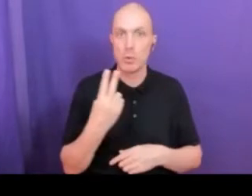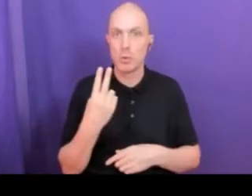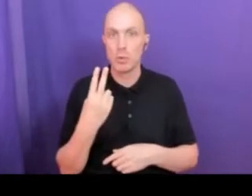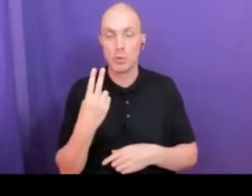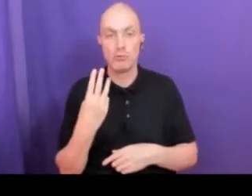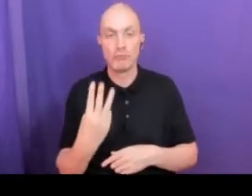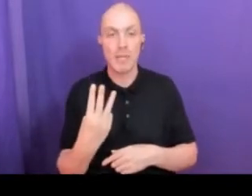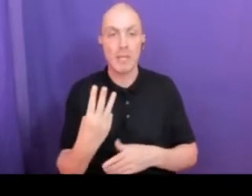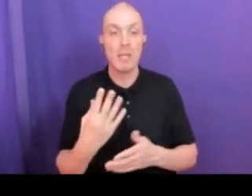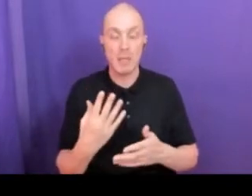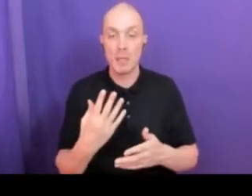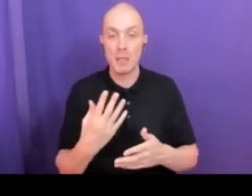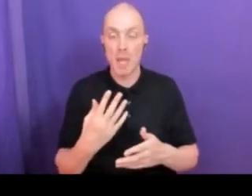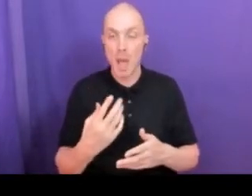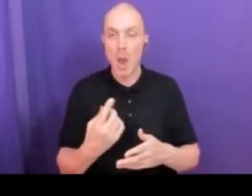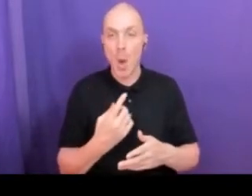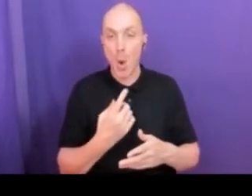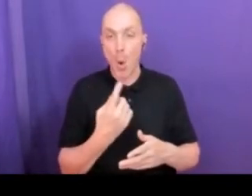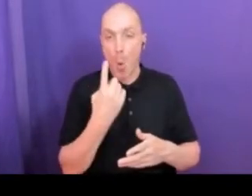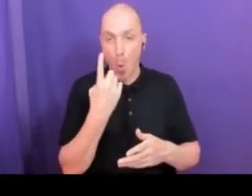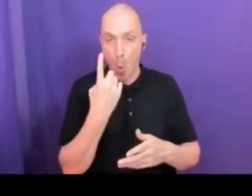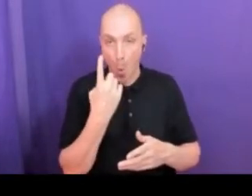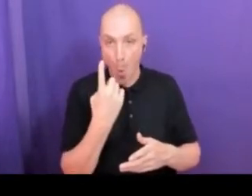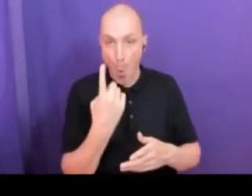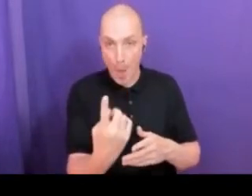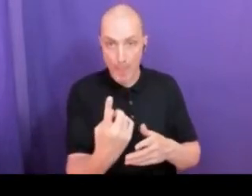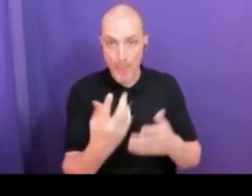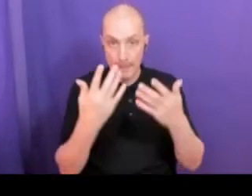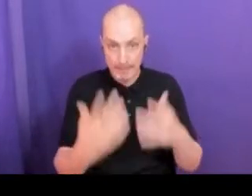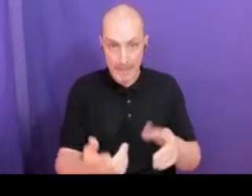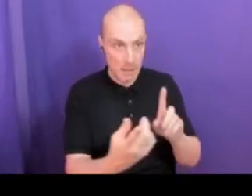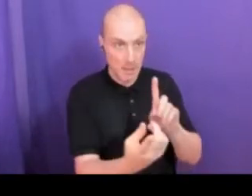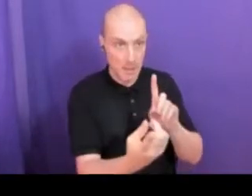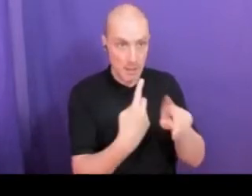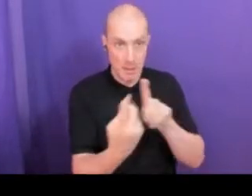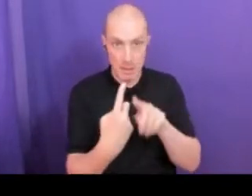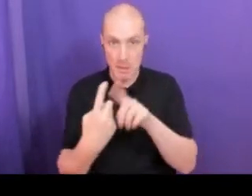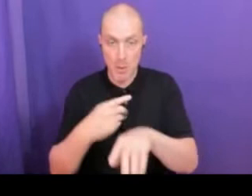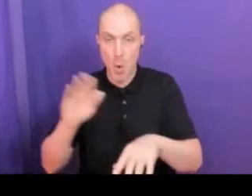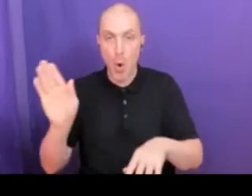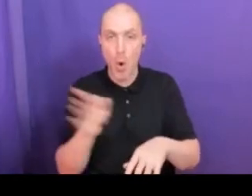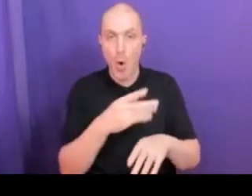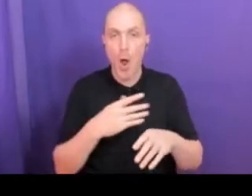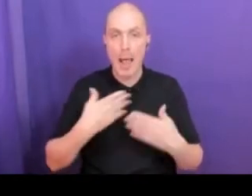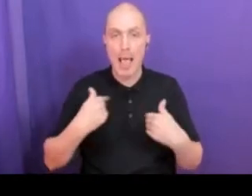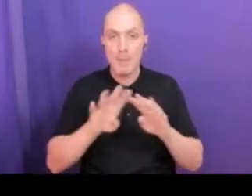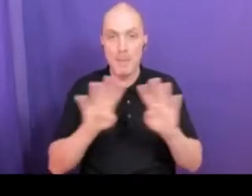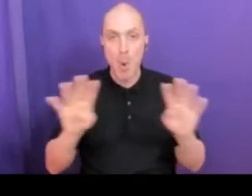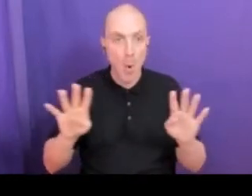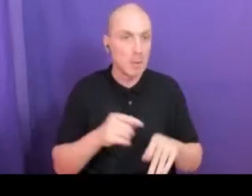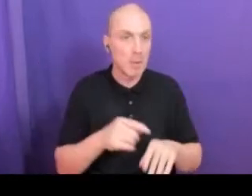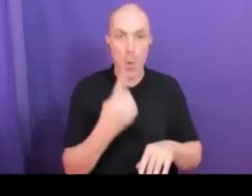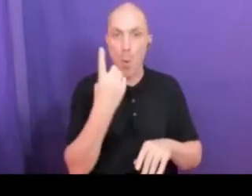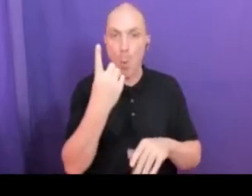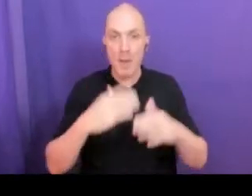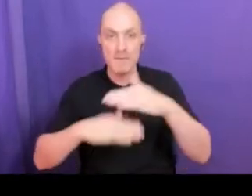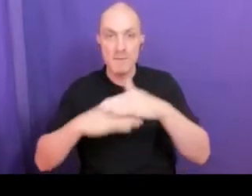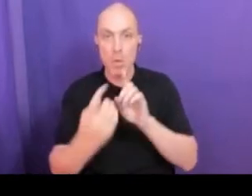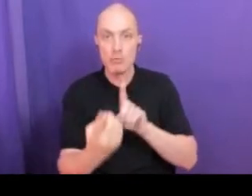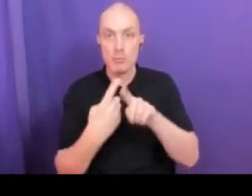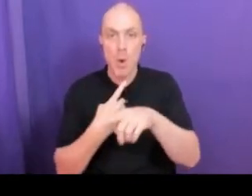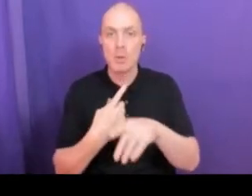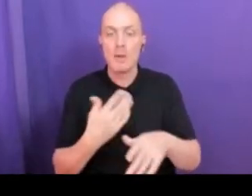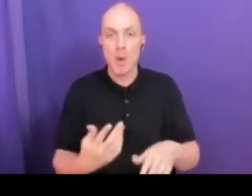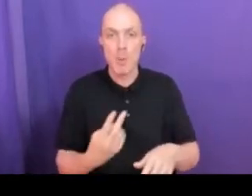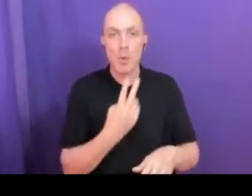health board in Scotland, so that's 100% reach. And we received at least one full response from 28 out of 32